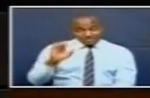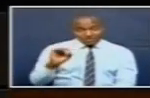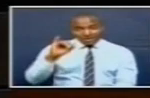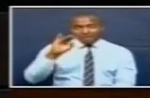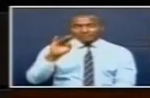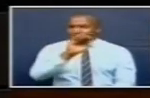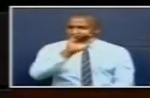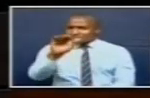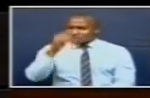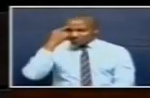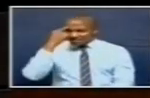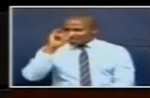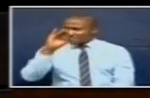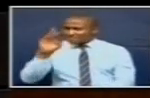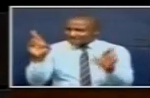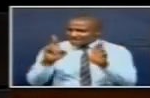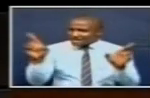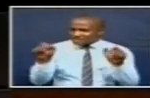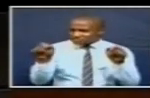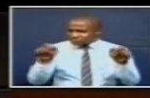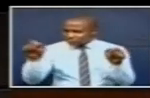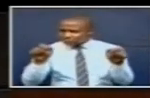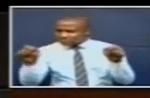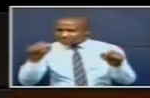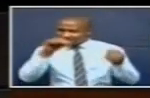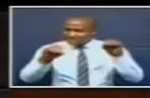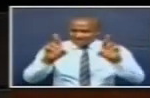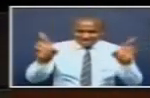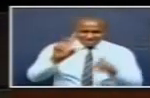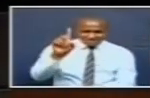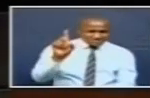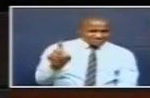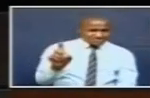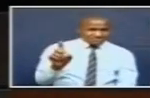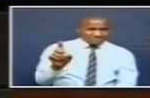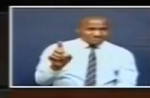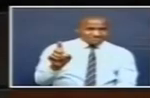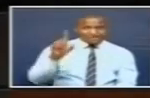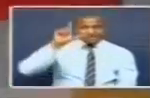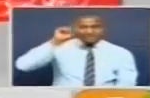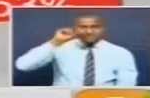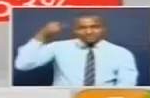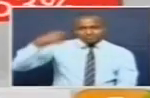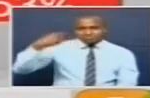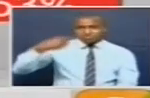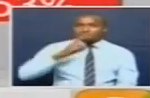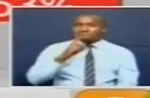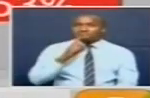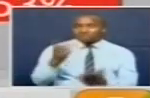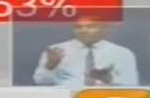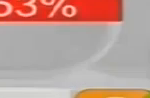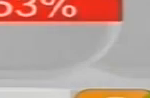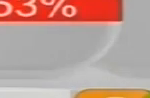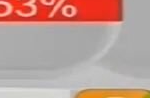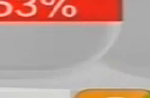you think IEBC is ready for the August election? This is the Twitter poll. We have the results now. Of course, that's not